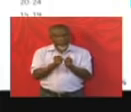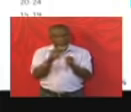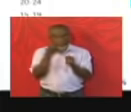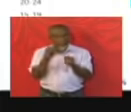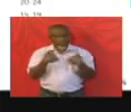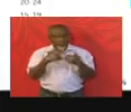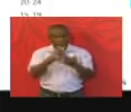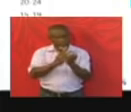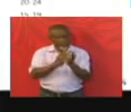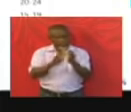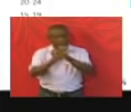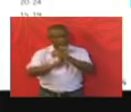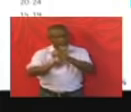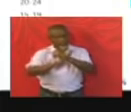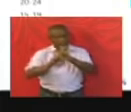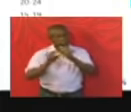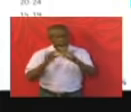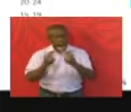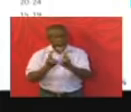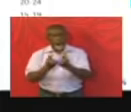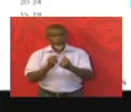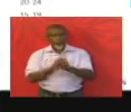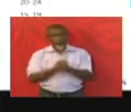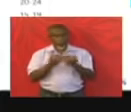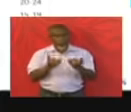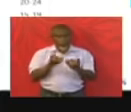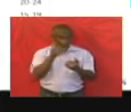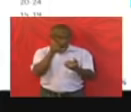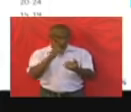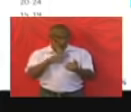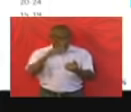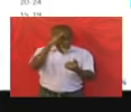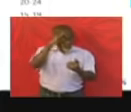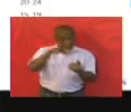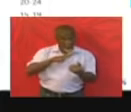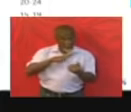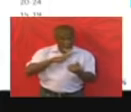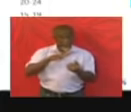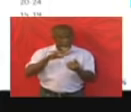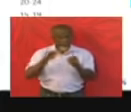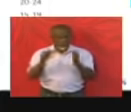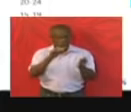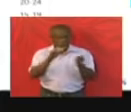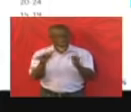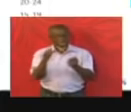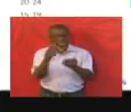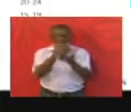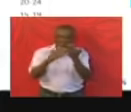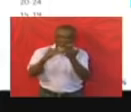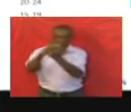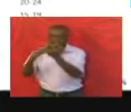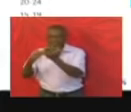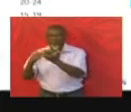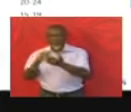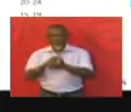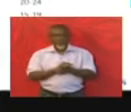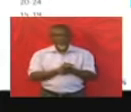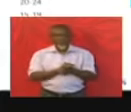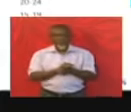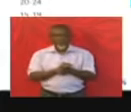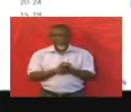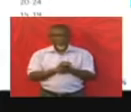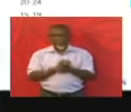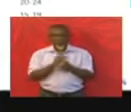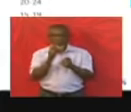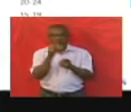see overall that the males and females account for approximately half and half of the cases that have tested